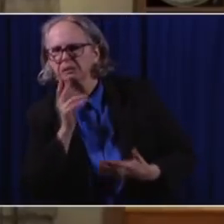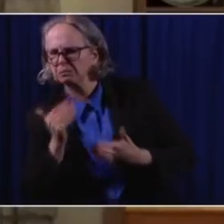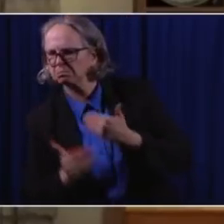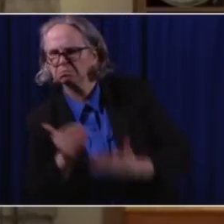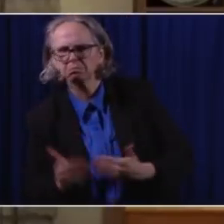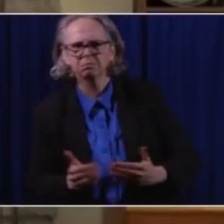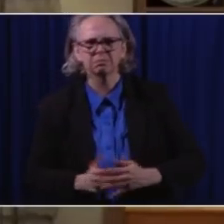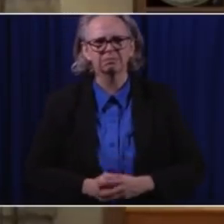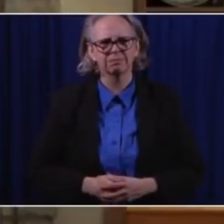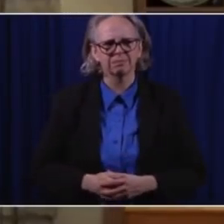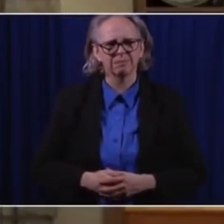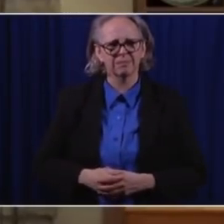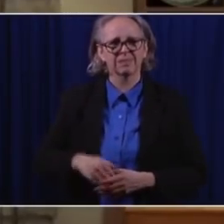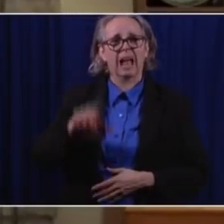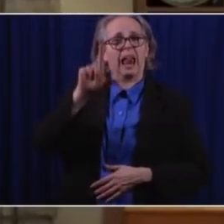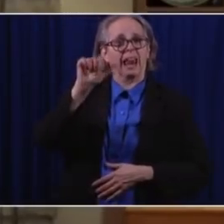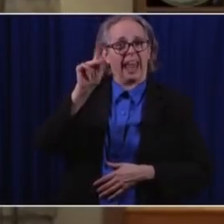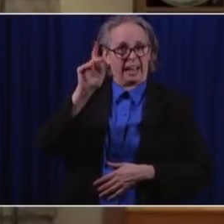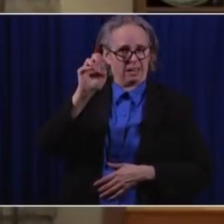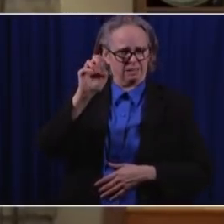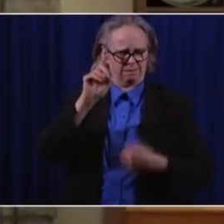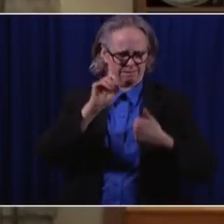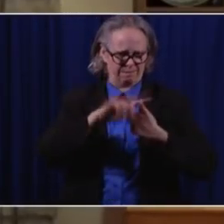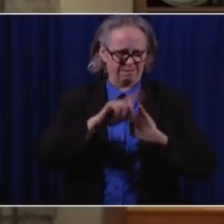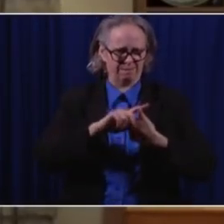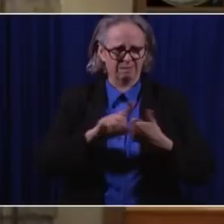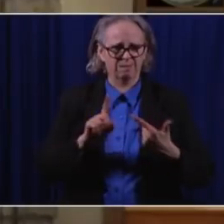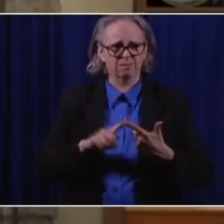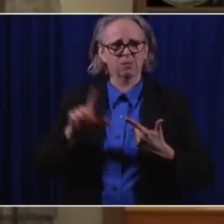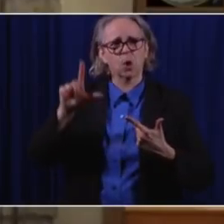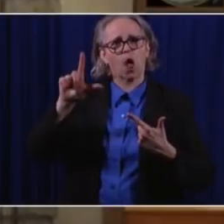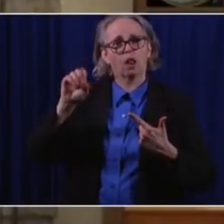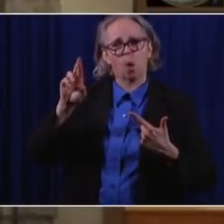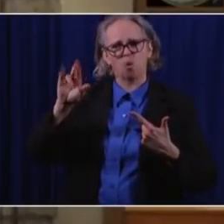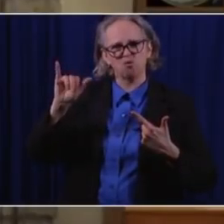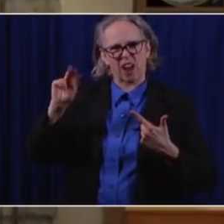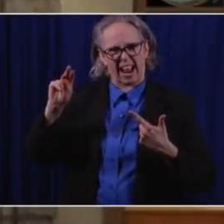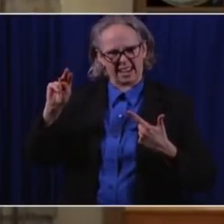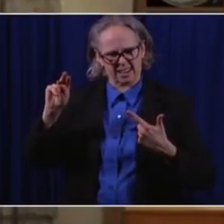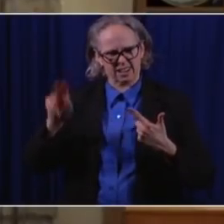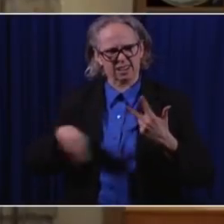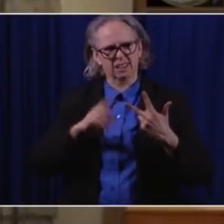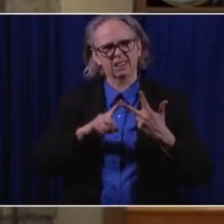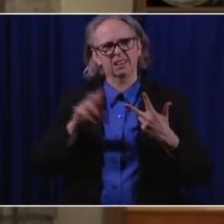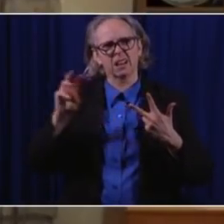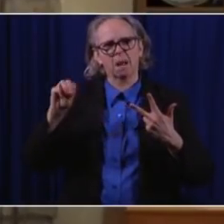Lake, Lorain, and Montgomery counties. Lake, Lorain, and Montgomery counties.